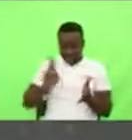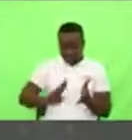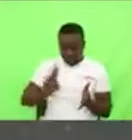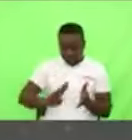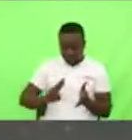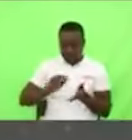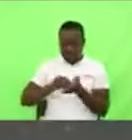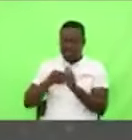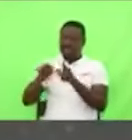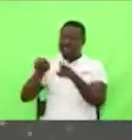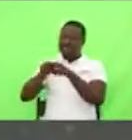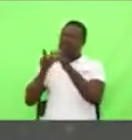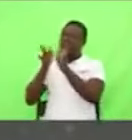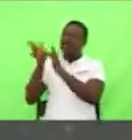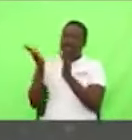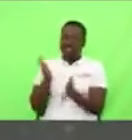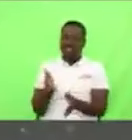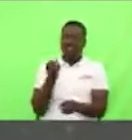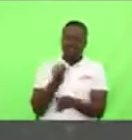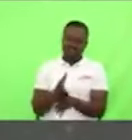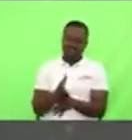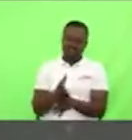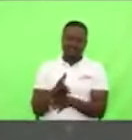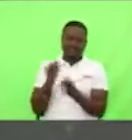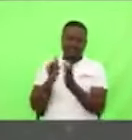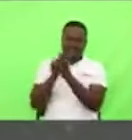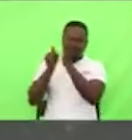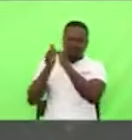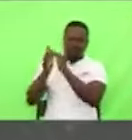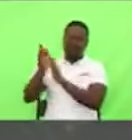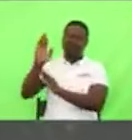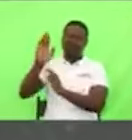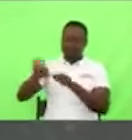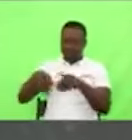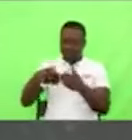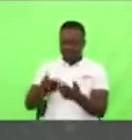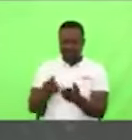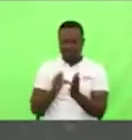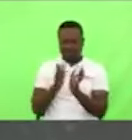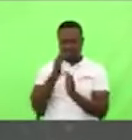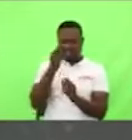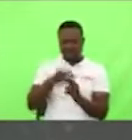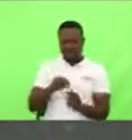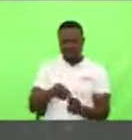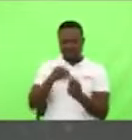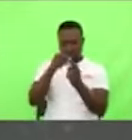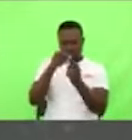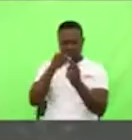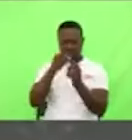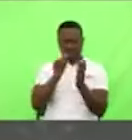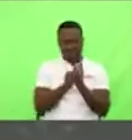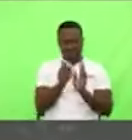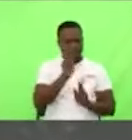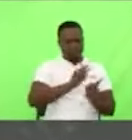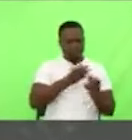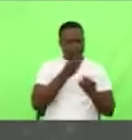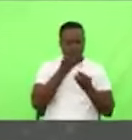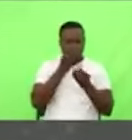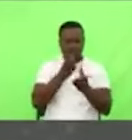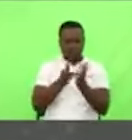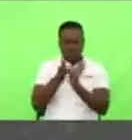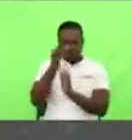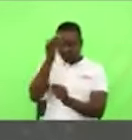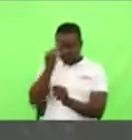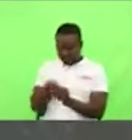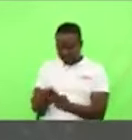him, and he has given him a name that is above every name, that at the mention of the name Jesus, every knee will